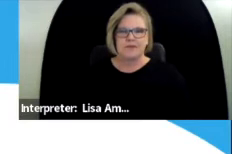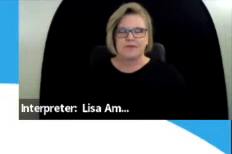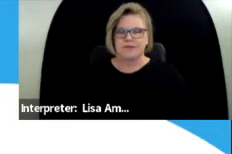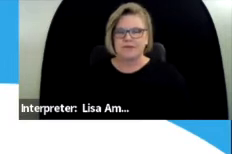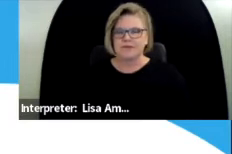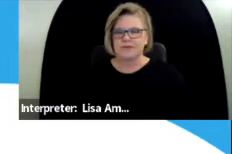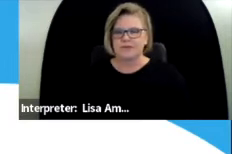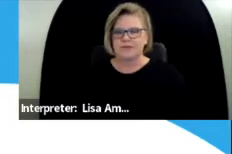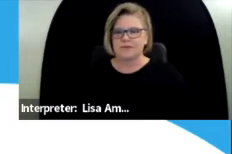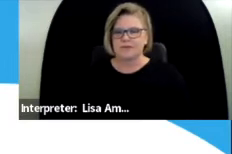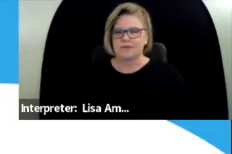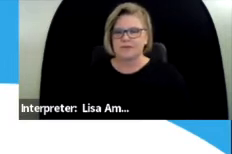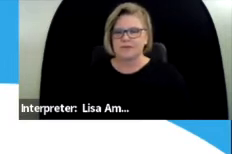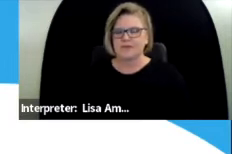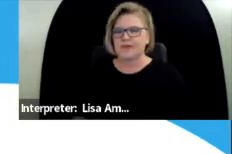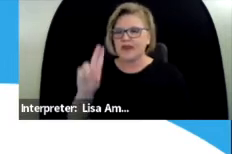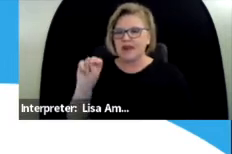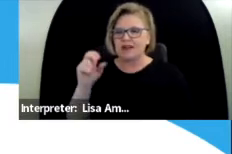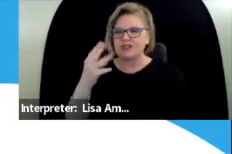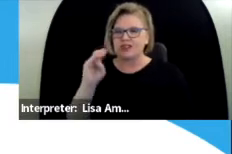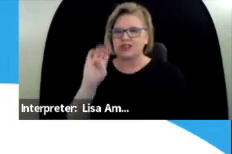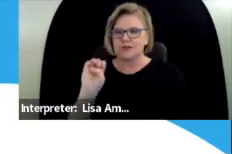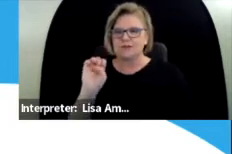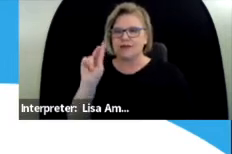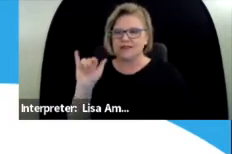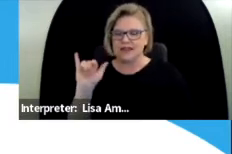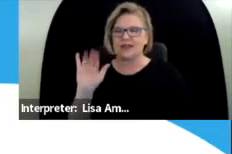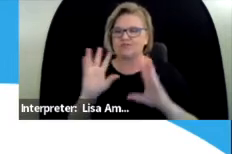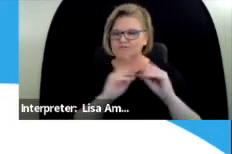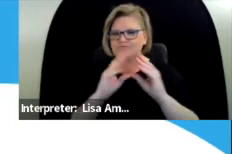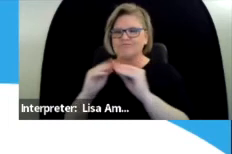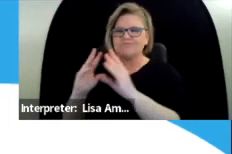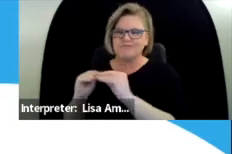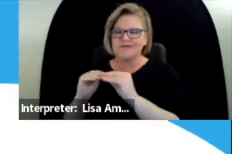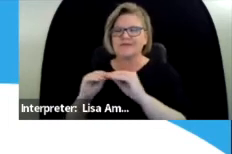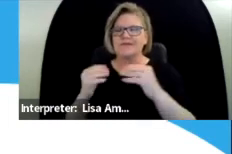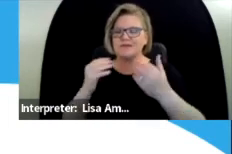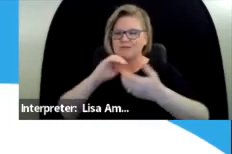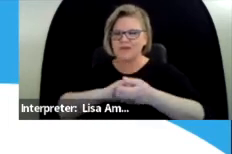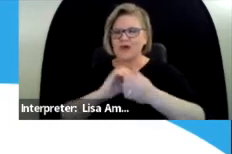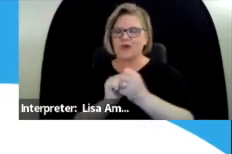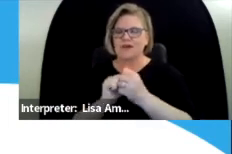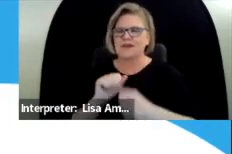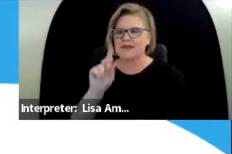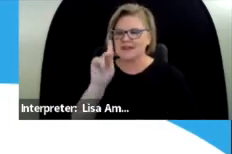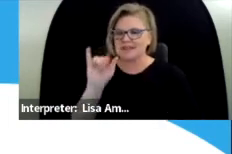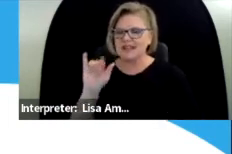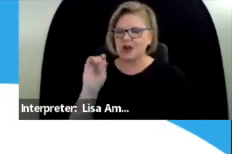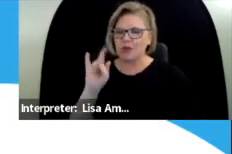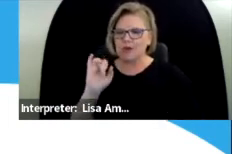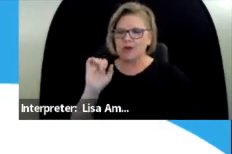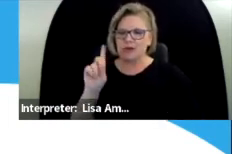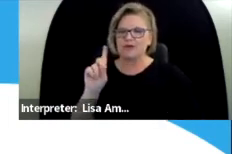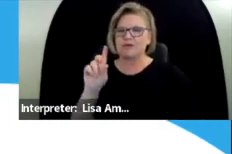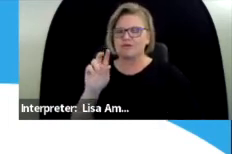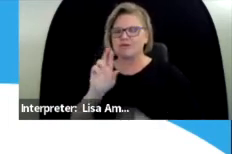Thank you. The UNSHAME Kentucky webinar series is brought to you in partnership with Kentucky Opioid Response Effort and